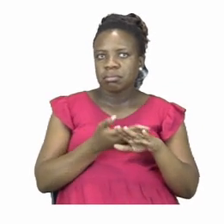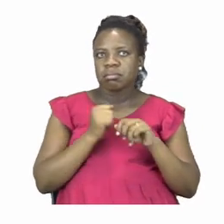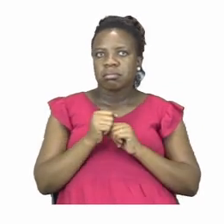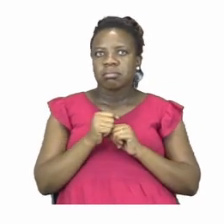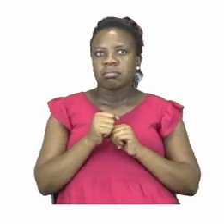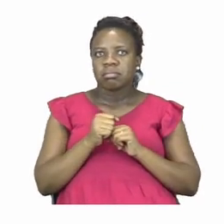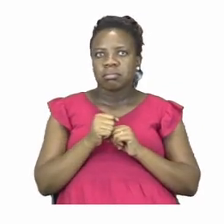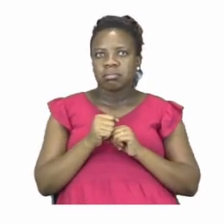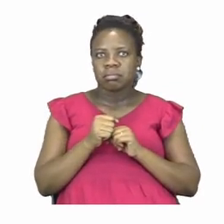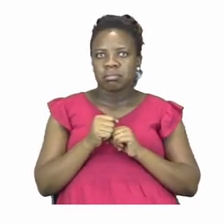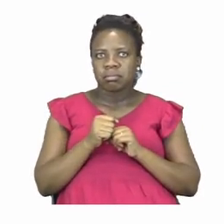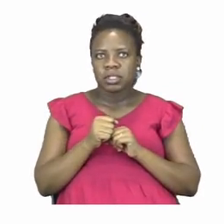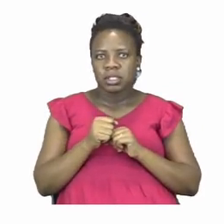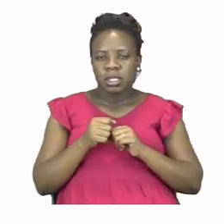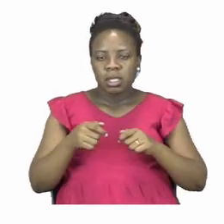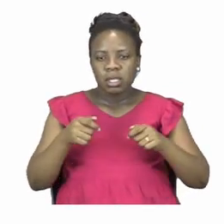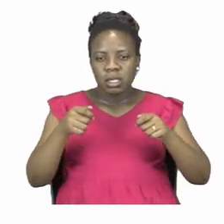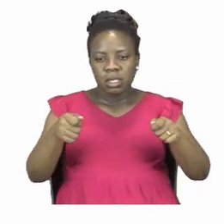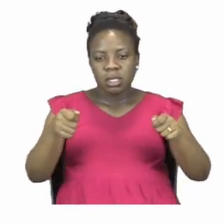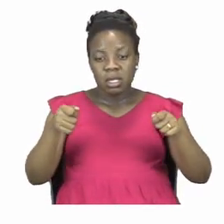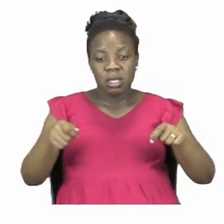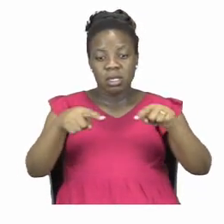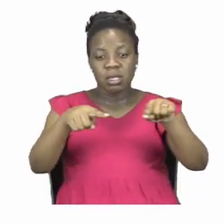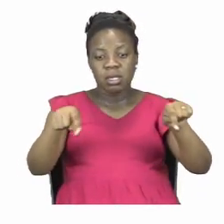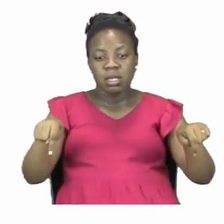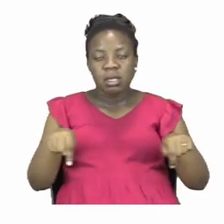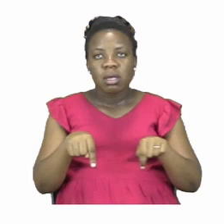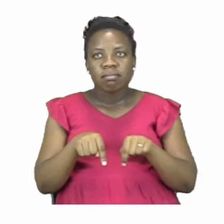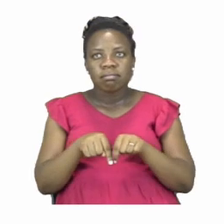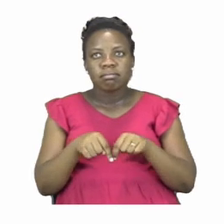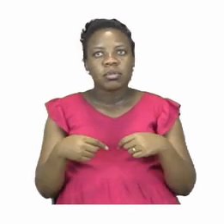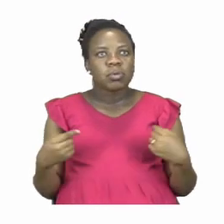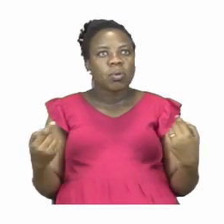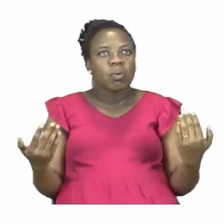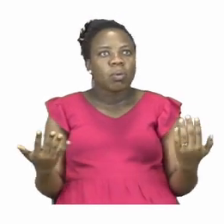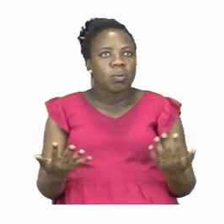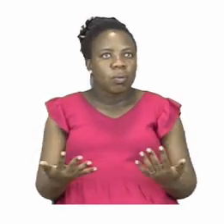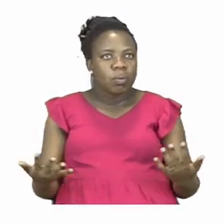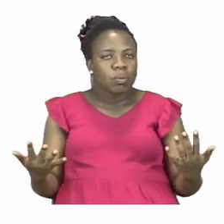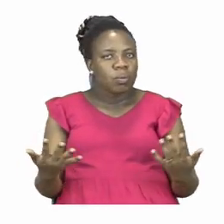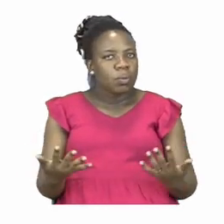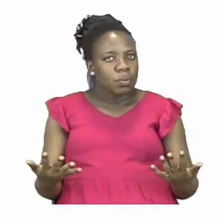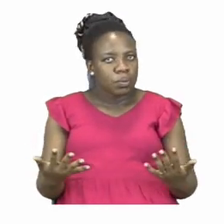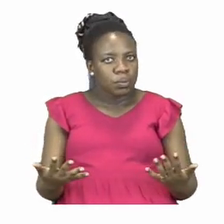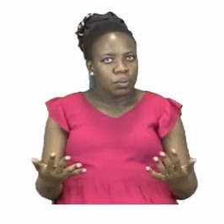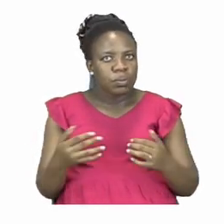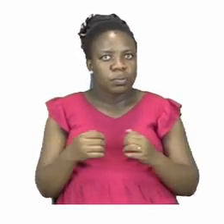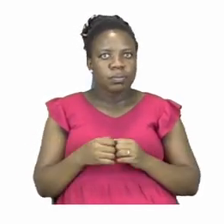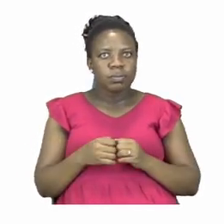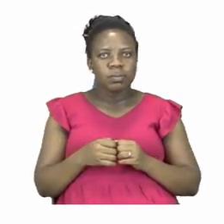carpet? Now, as you can see, we have a beautiful purple carpet that